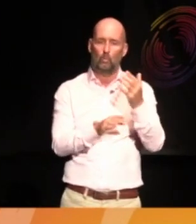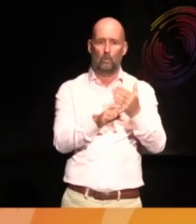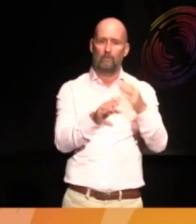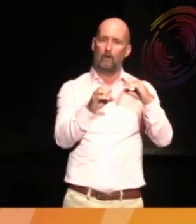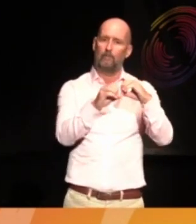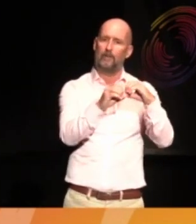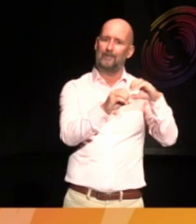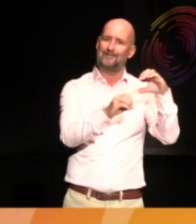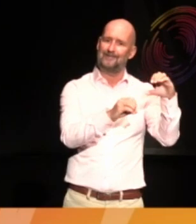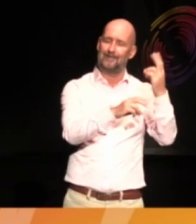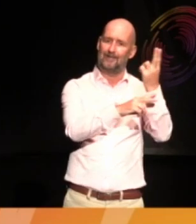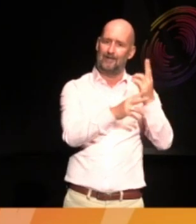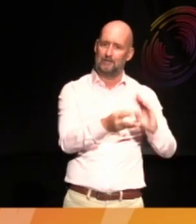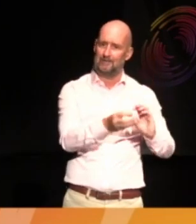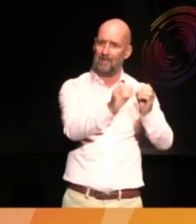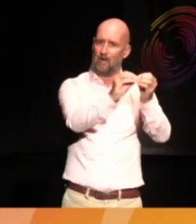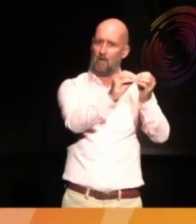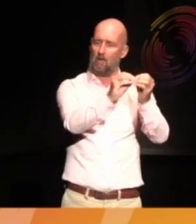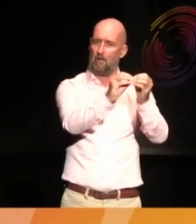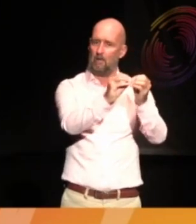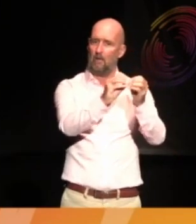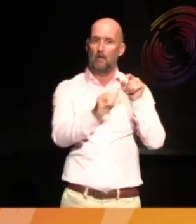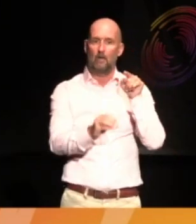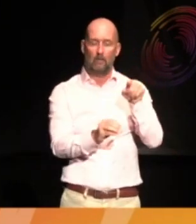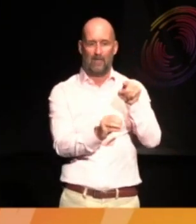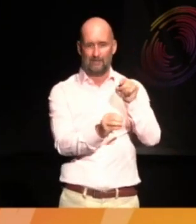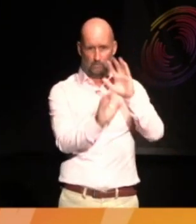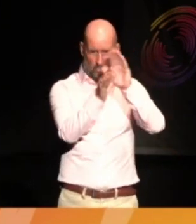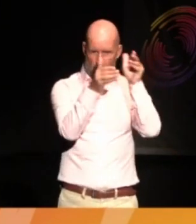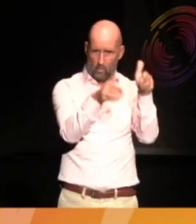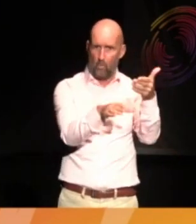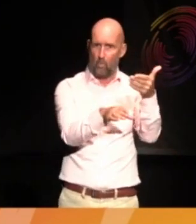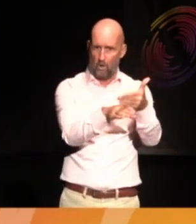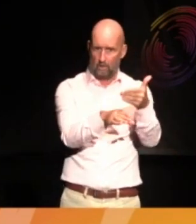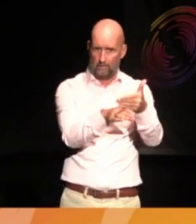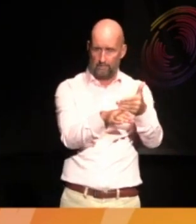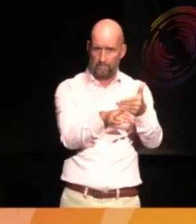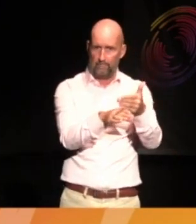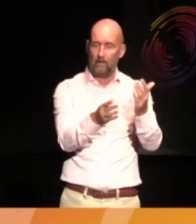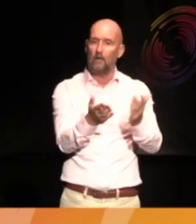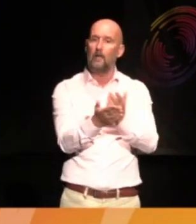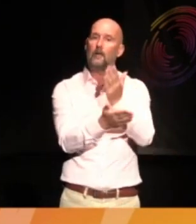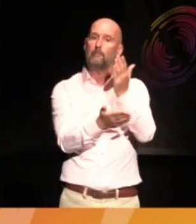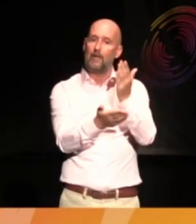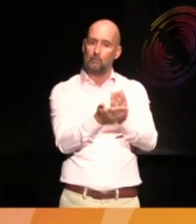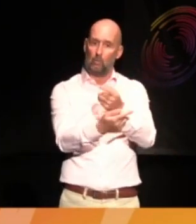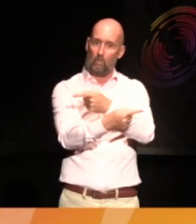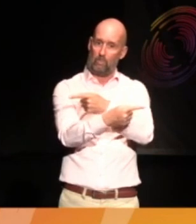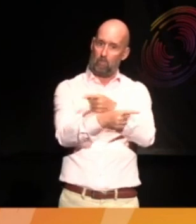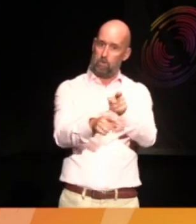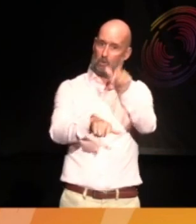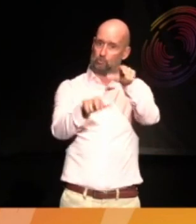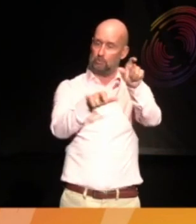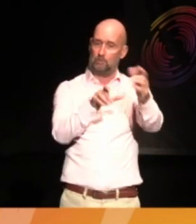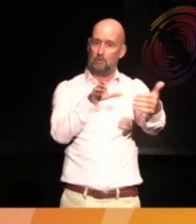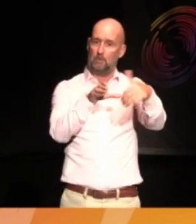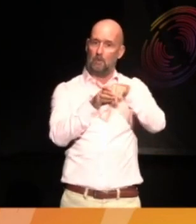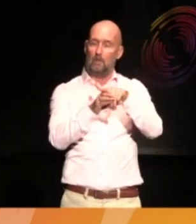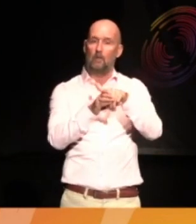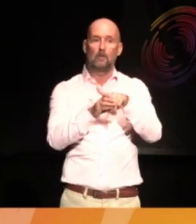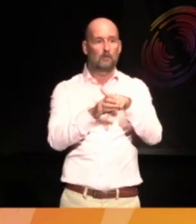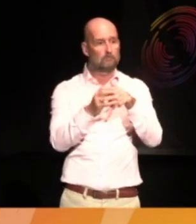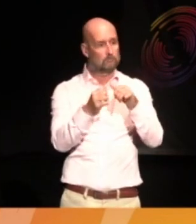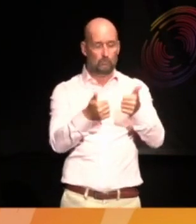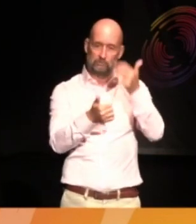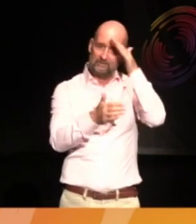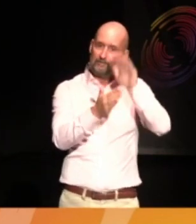and that this is kind of one of your kind of key areas, which is, make sure the user experience is available for